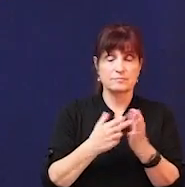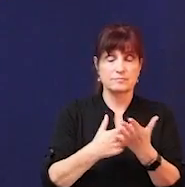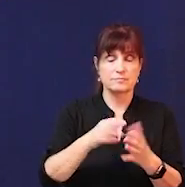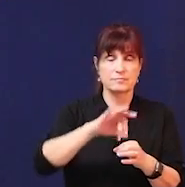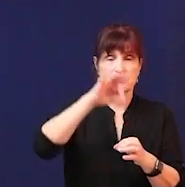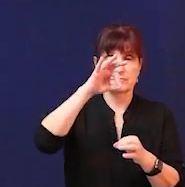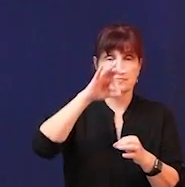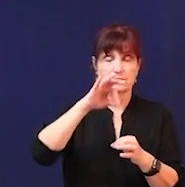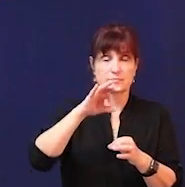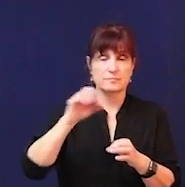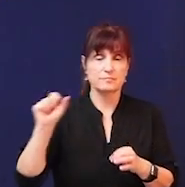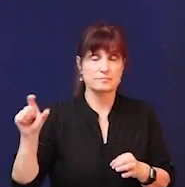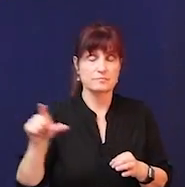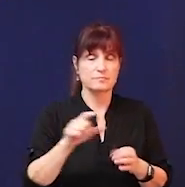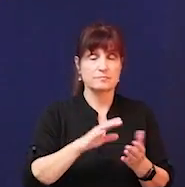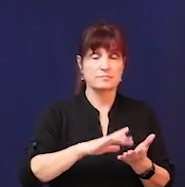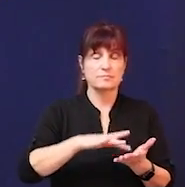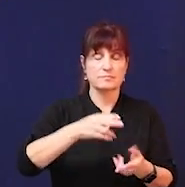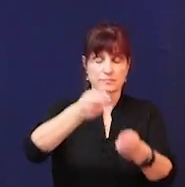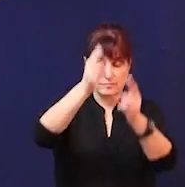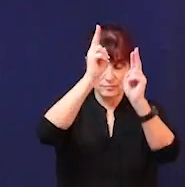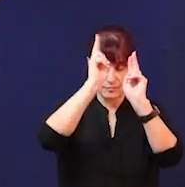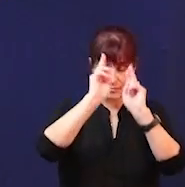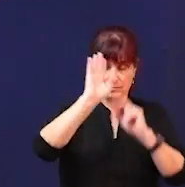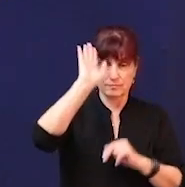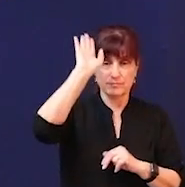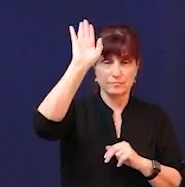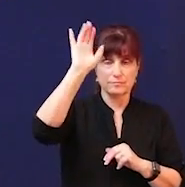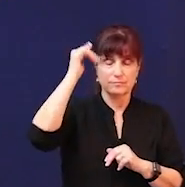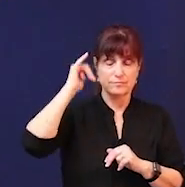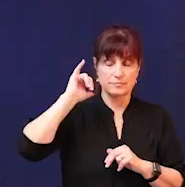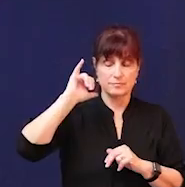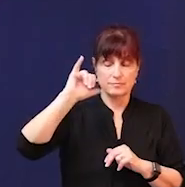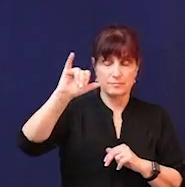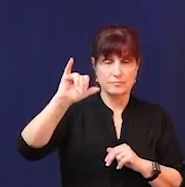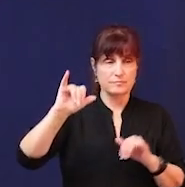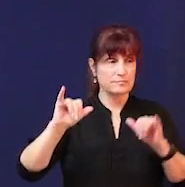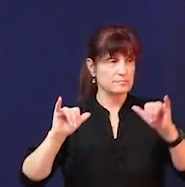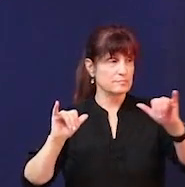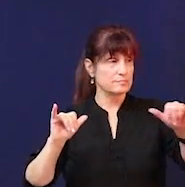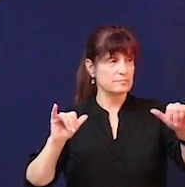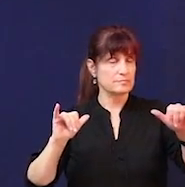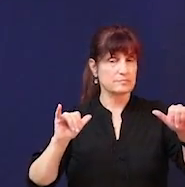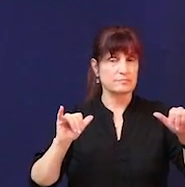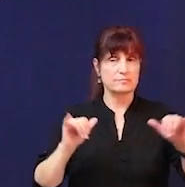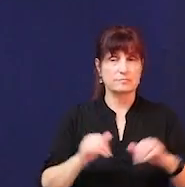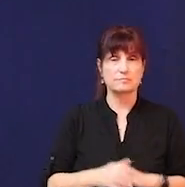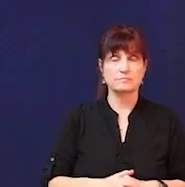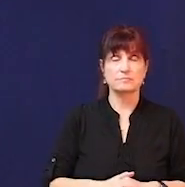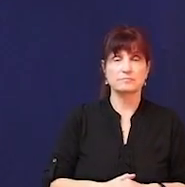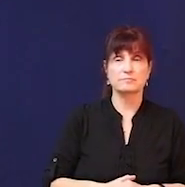unity of the Holy Spirit, all glory and honor is yours forever and ever.